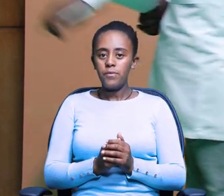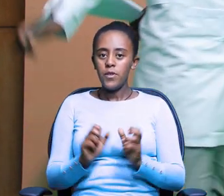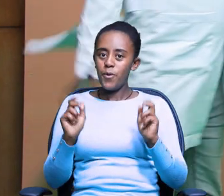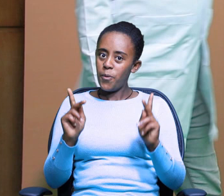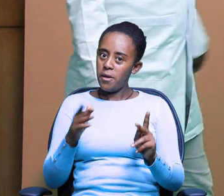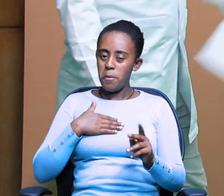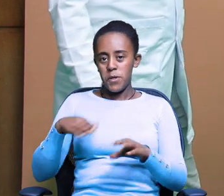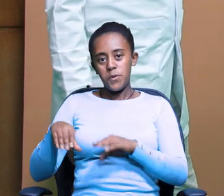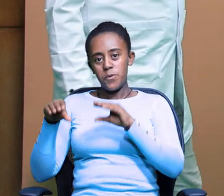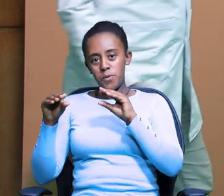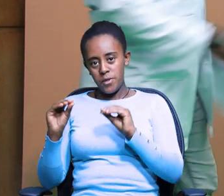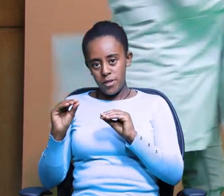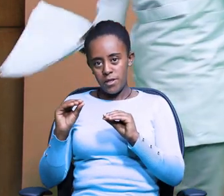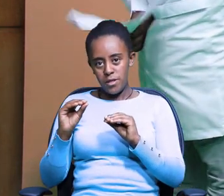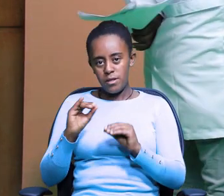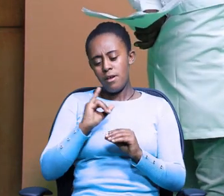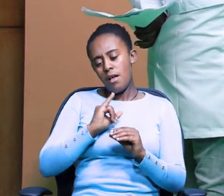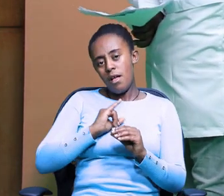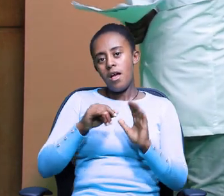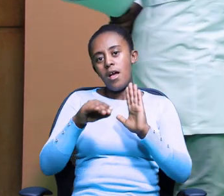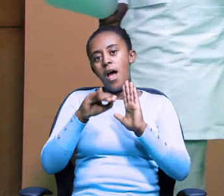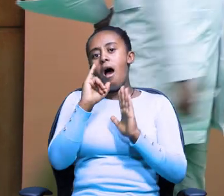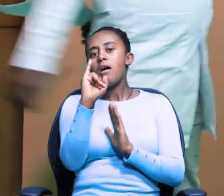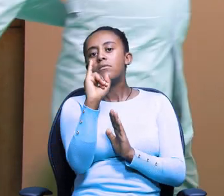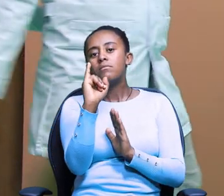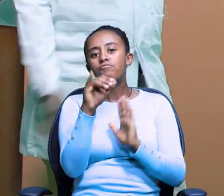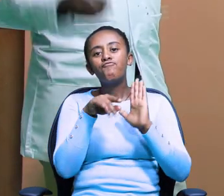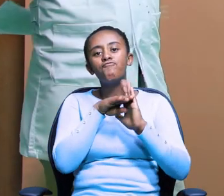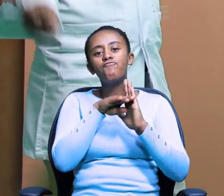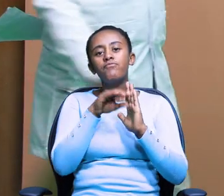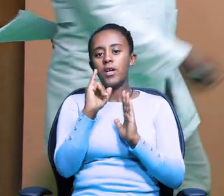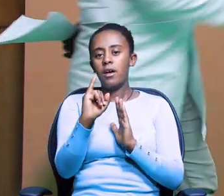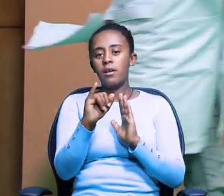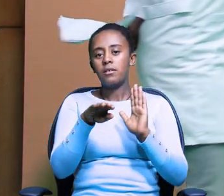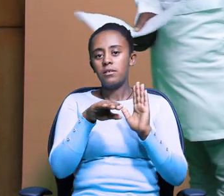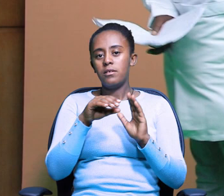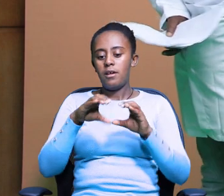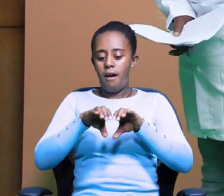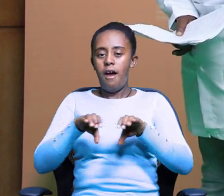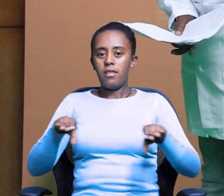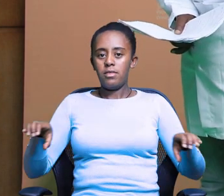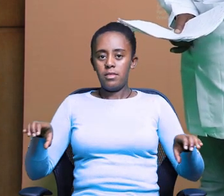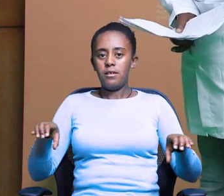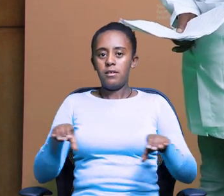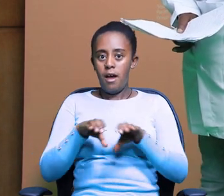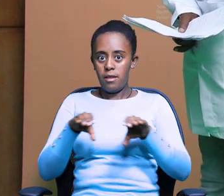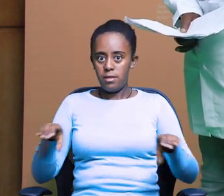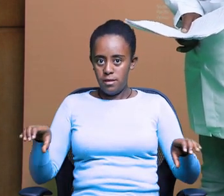Okay, my student, and I's represent what? I's represent the current